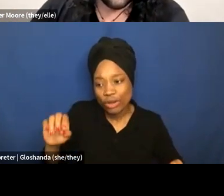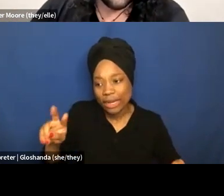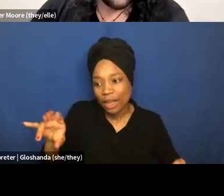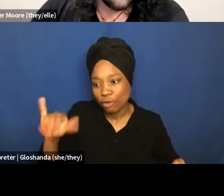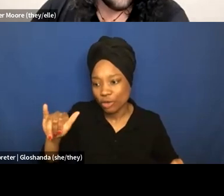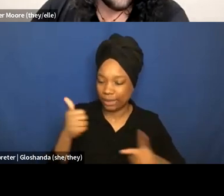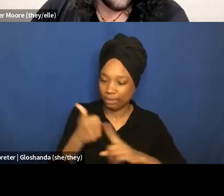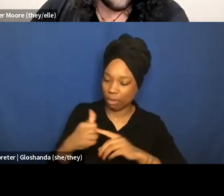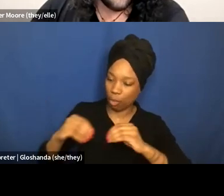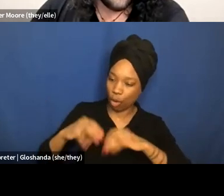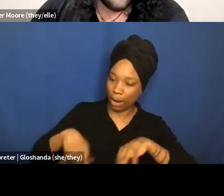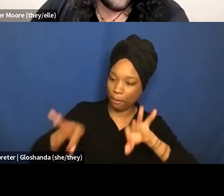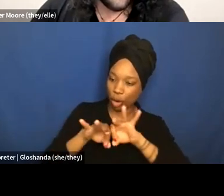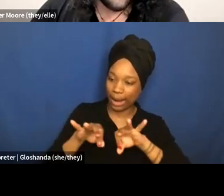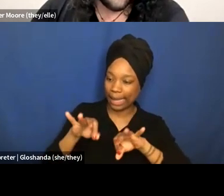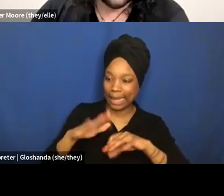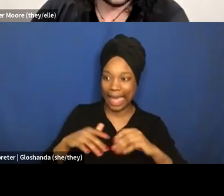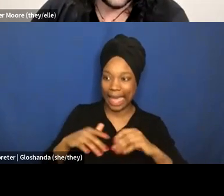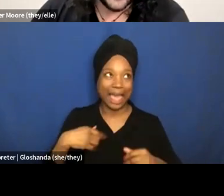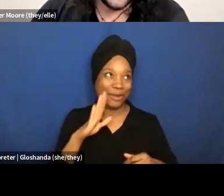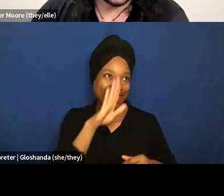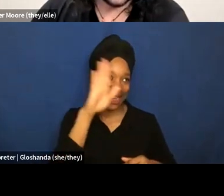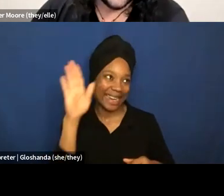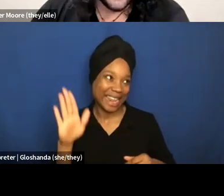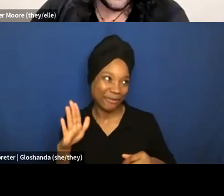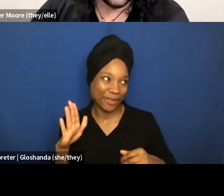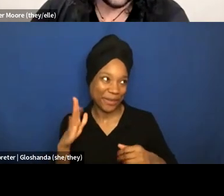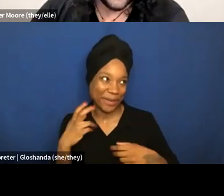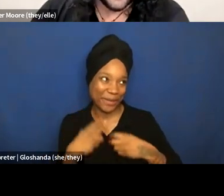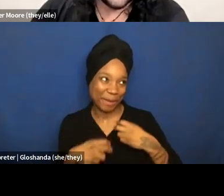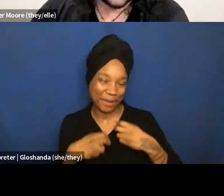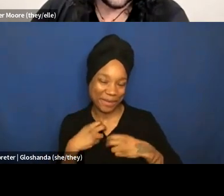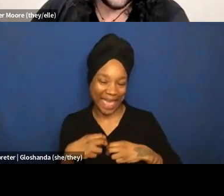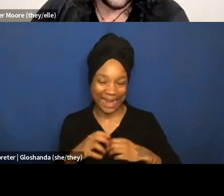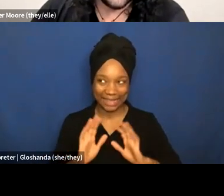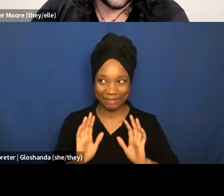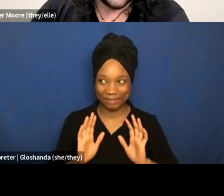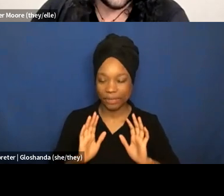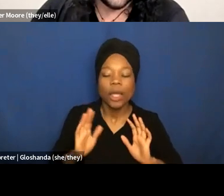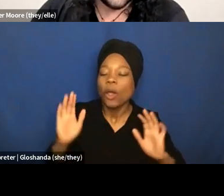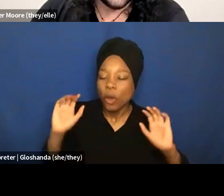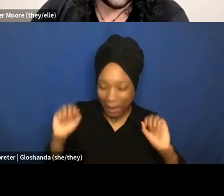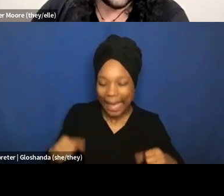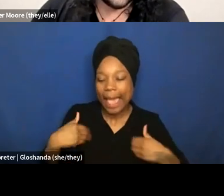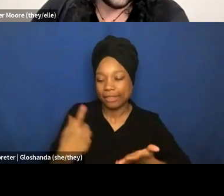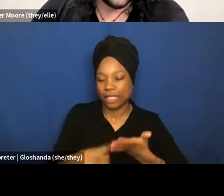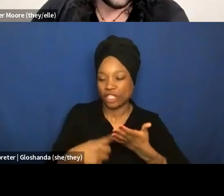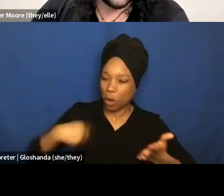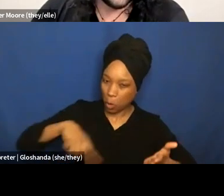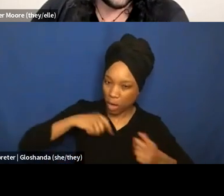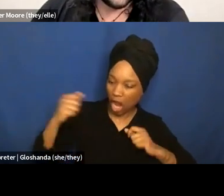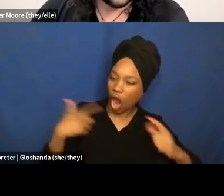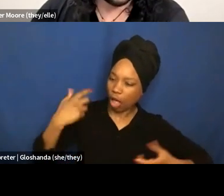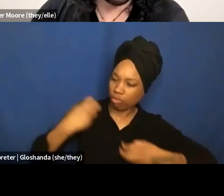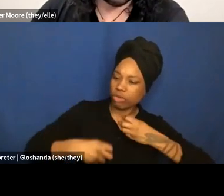never be problematic ever. Like, I would do a whole, we could have a whole conversation about how we're all problematic and are trying to change that